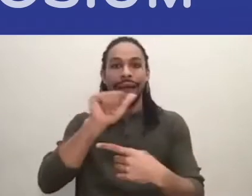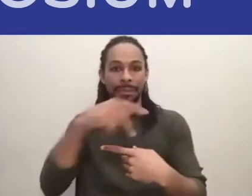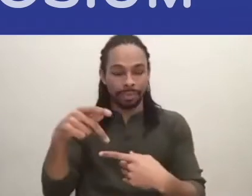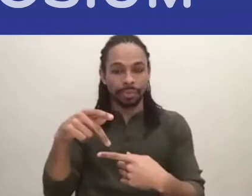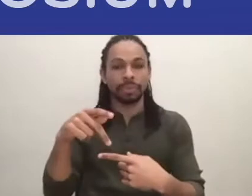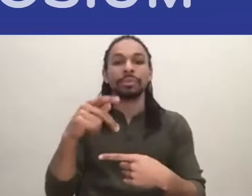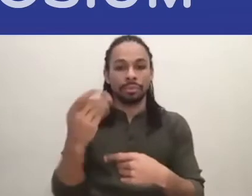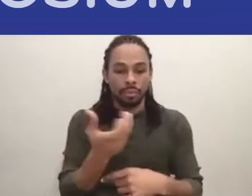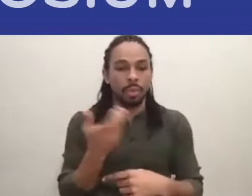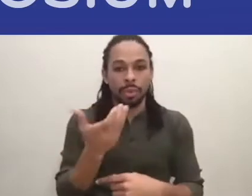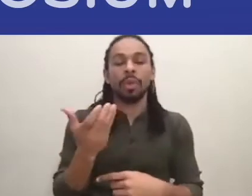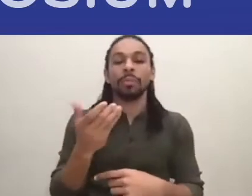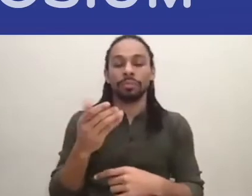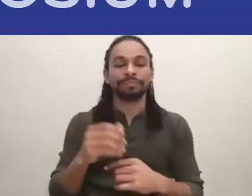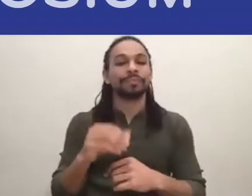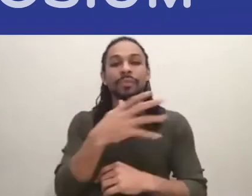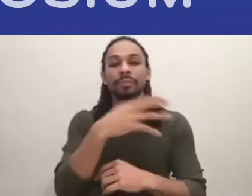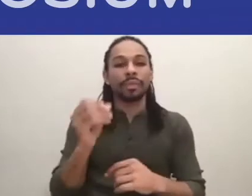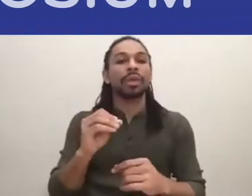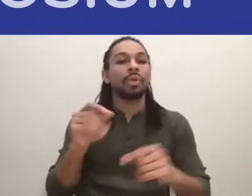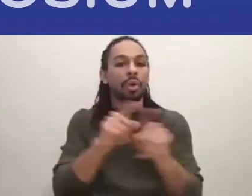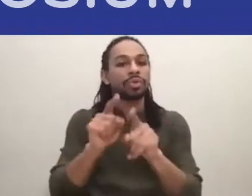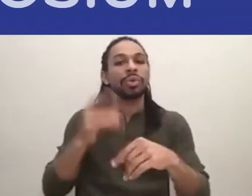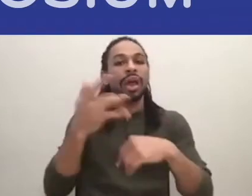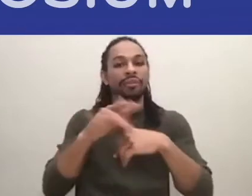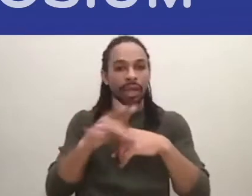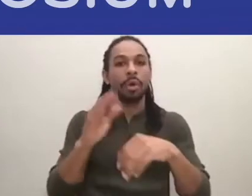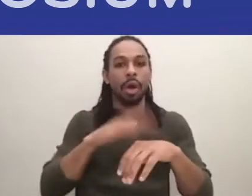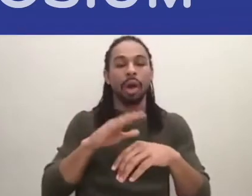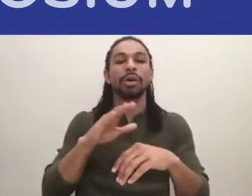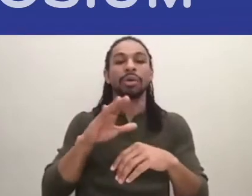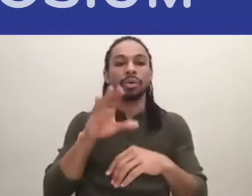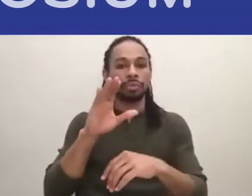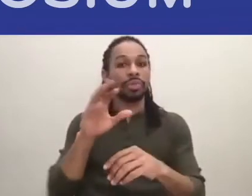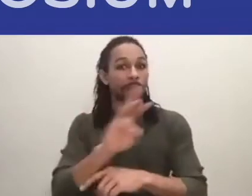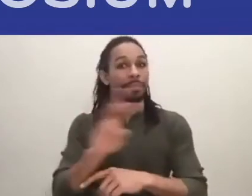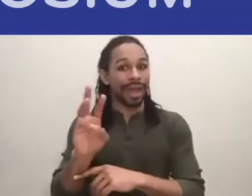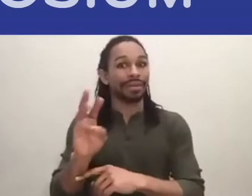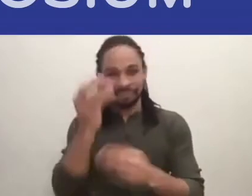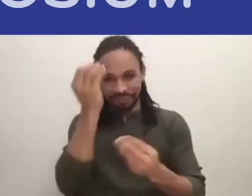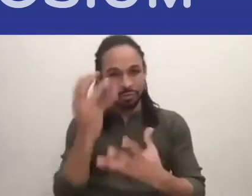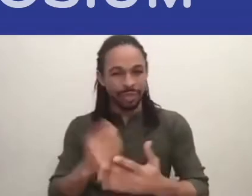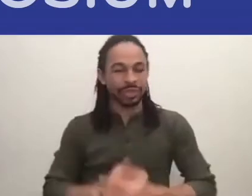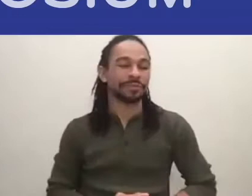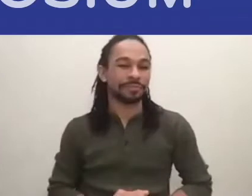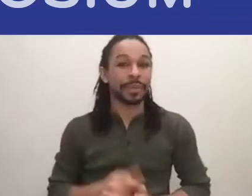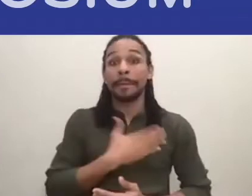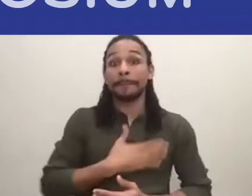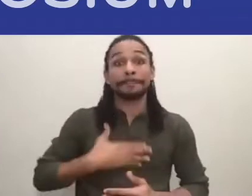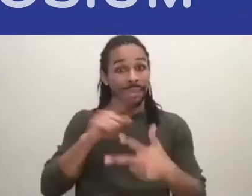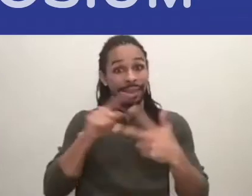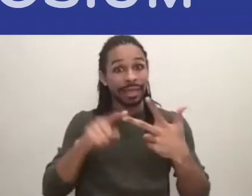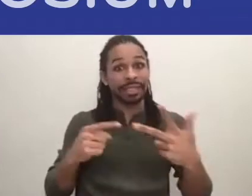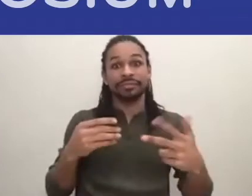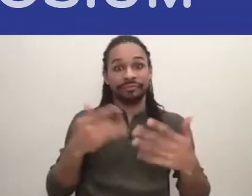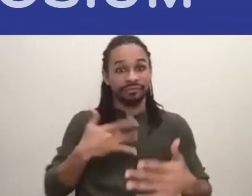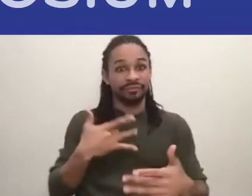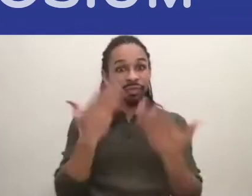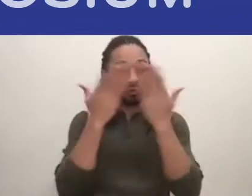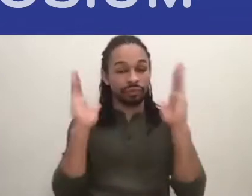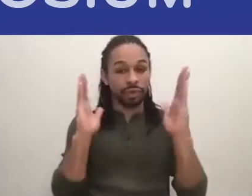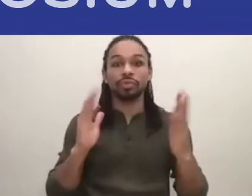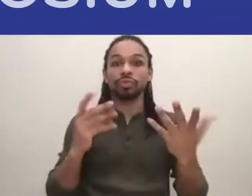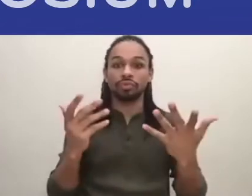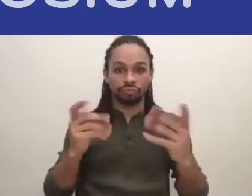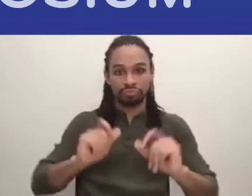is also available on our website. Third, feel free to post questions or comments you want to share with the community